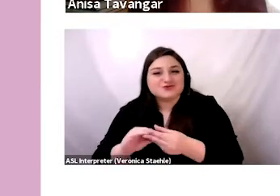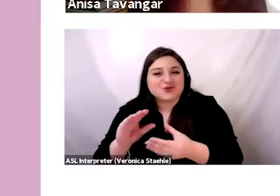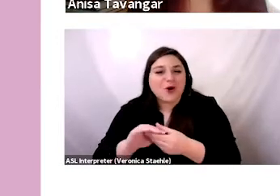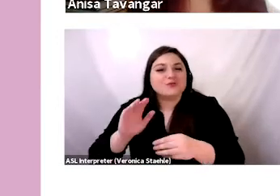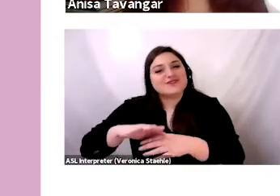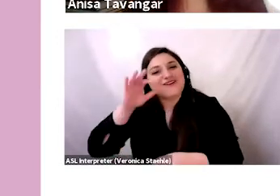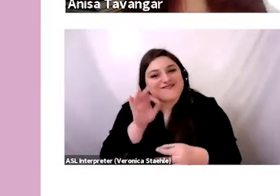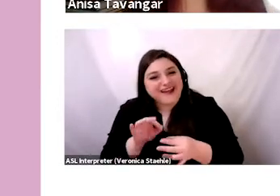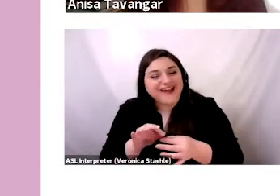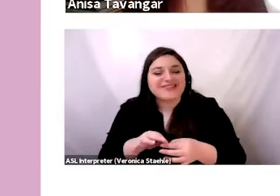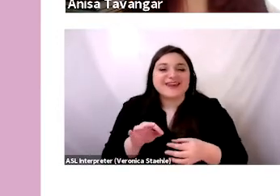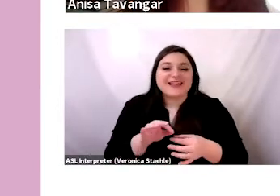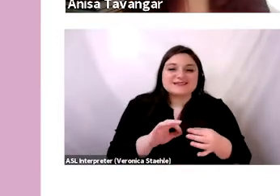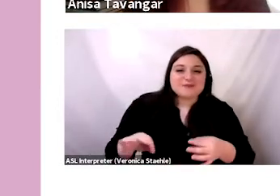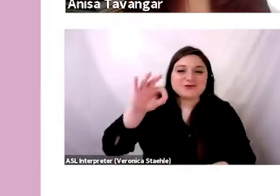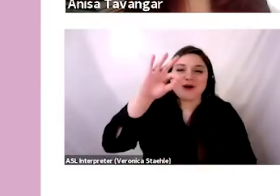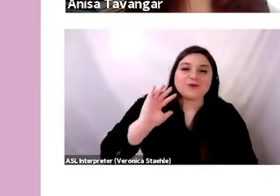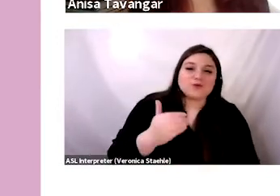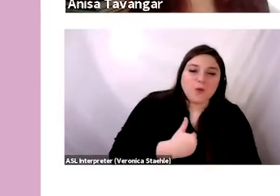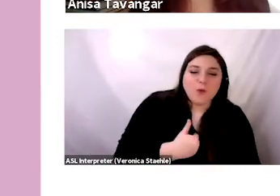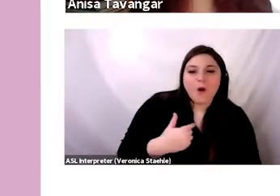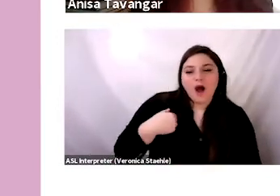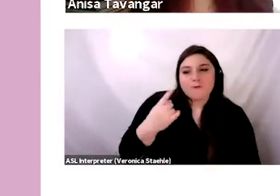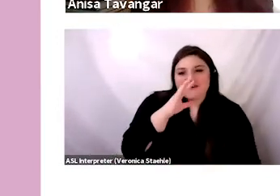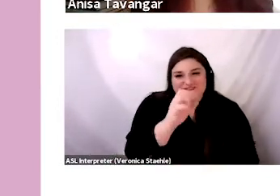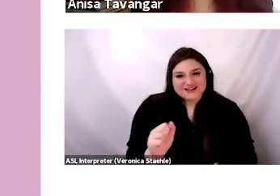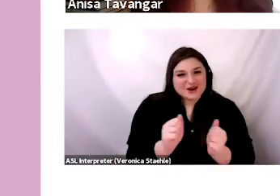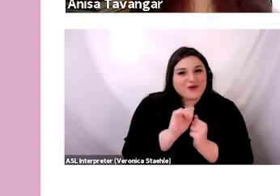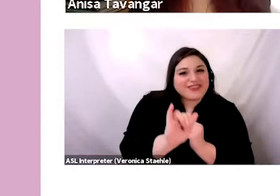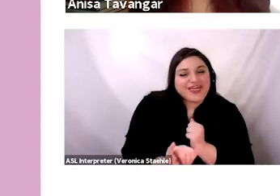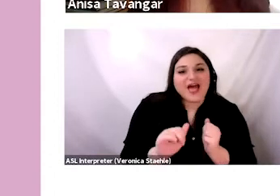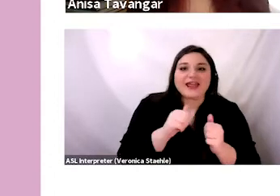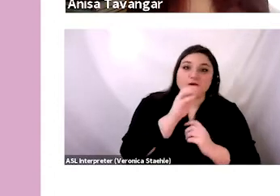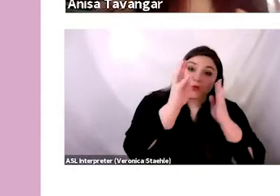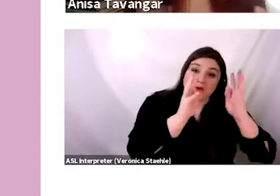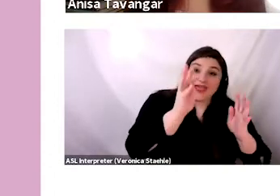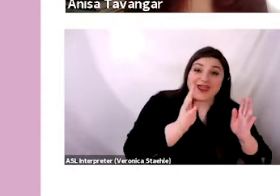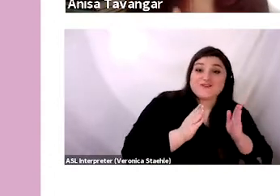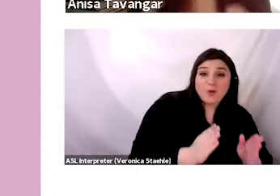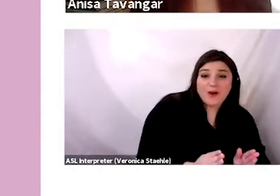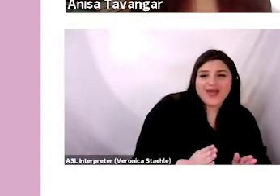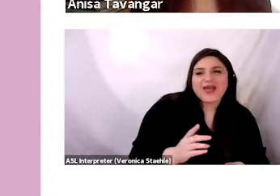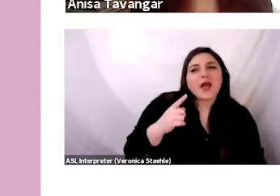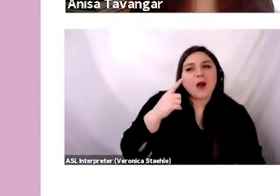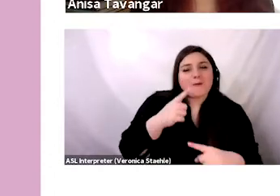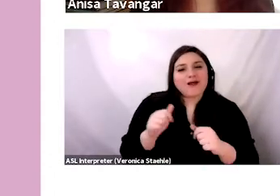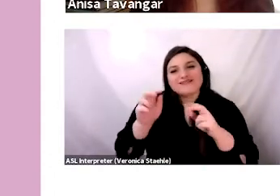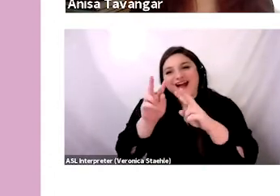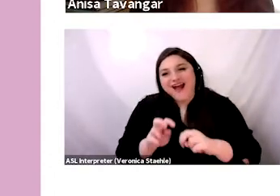and belief and spirituality. So this is a topic that really interests me, both sort of looking at creative work as well